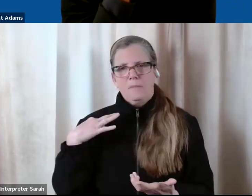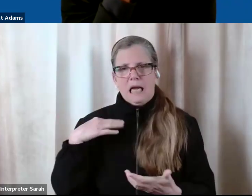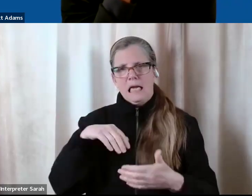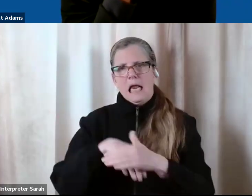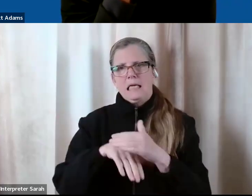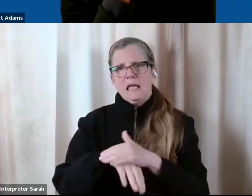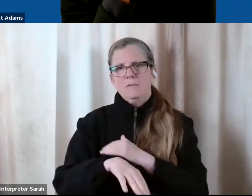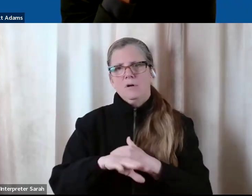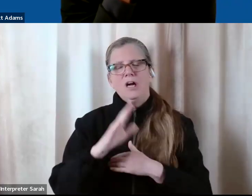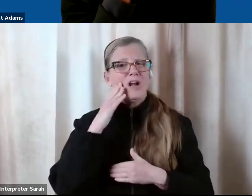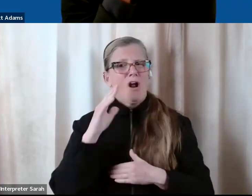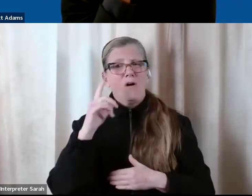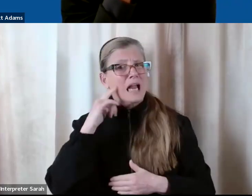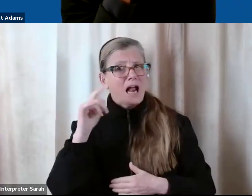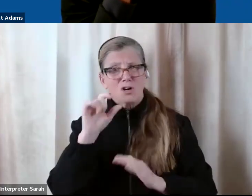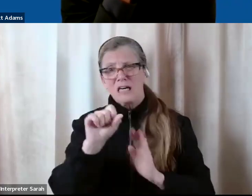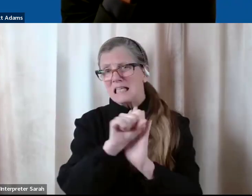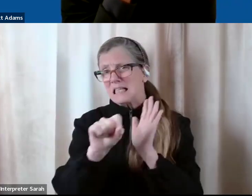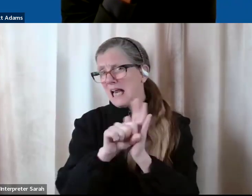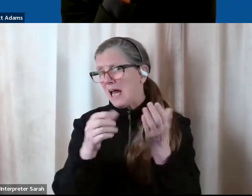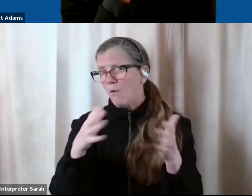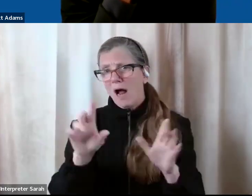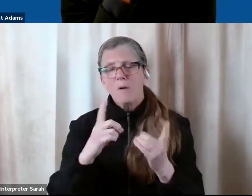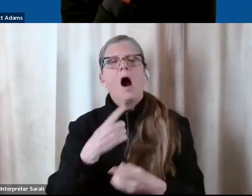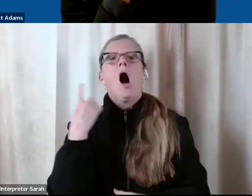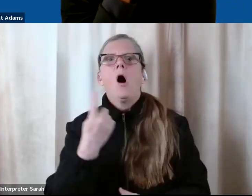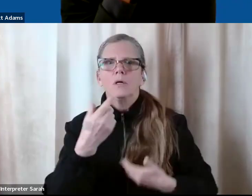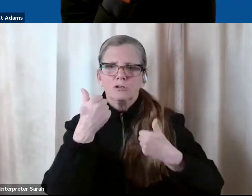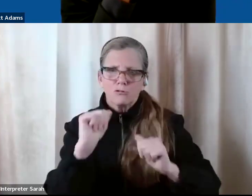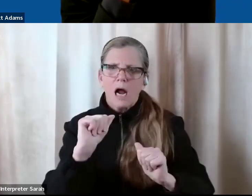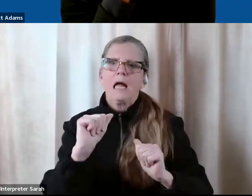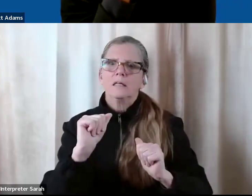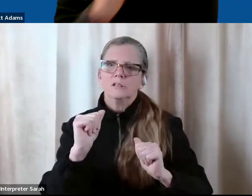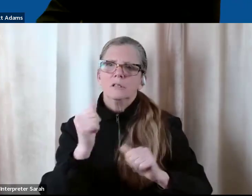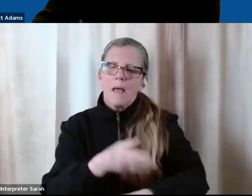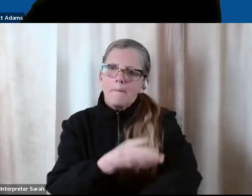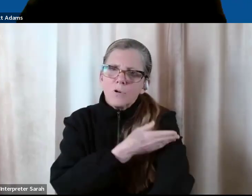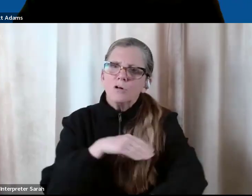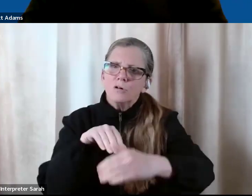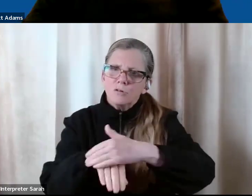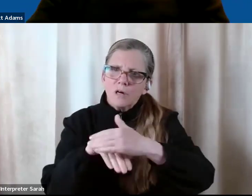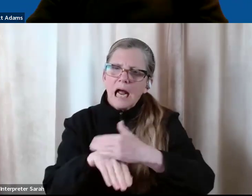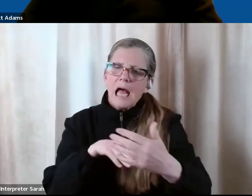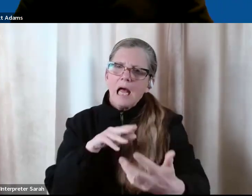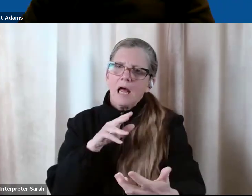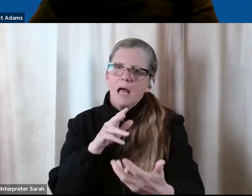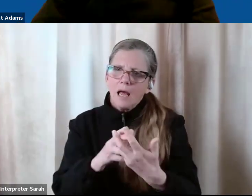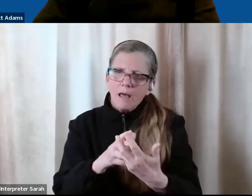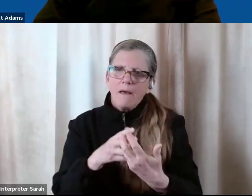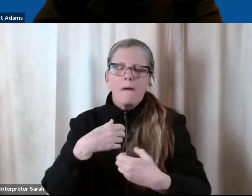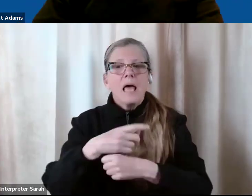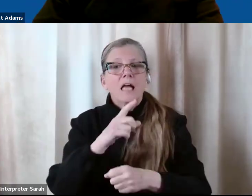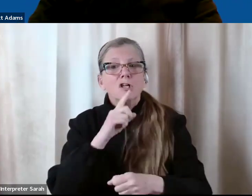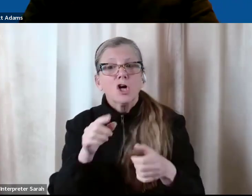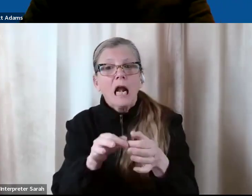statewide departments are always looking to expand on accessibility, making sure that the language on the web